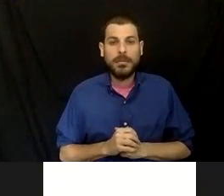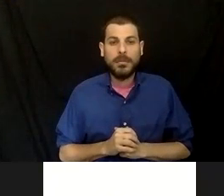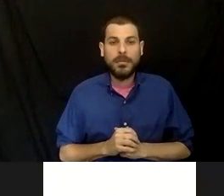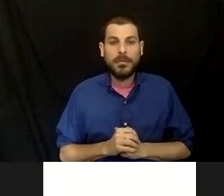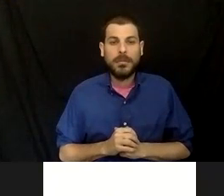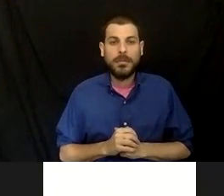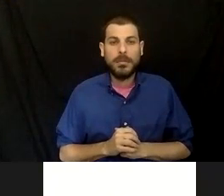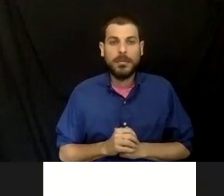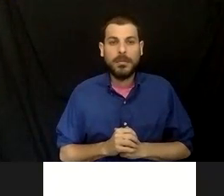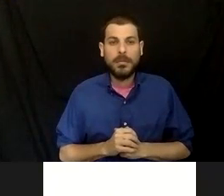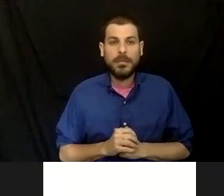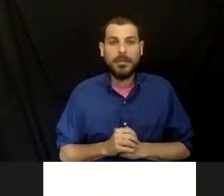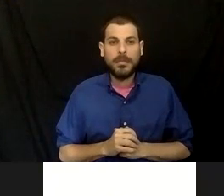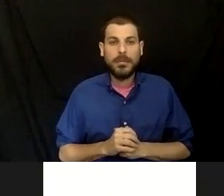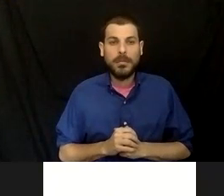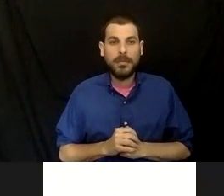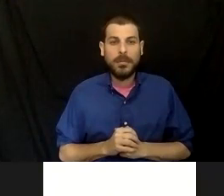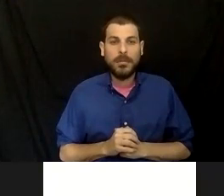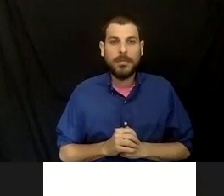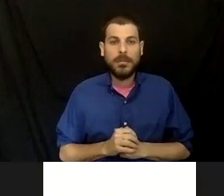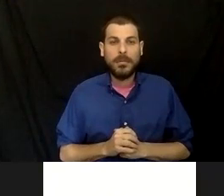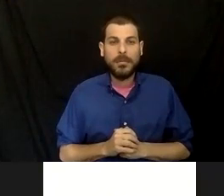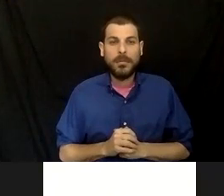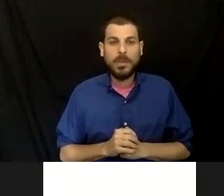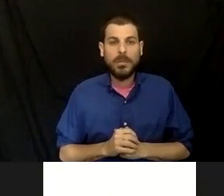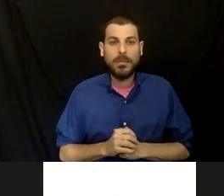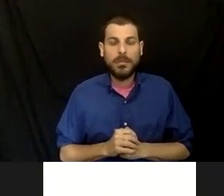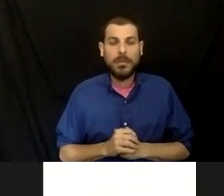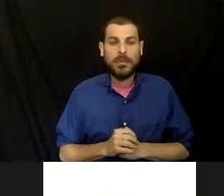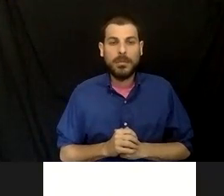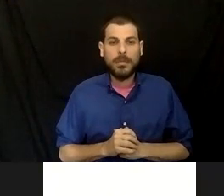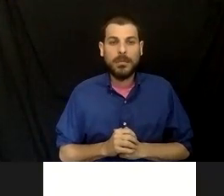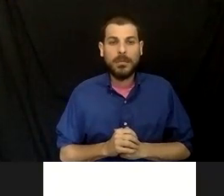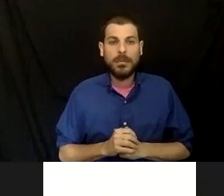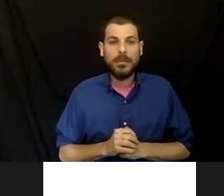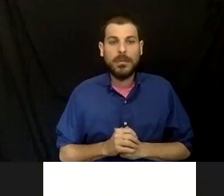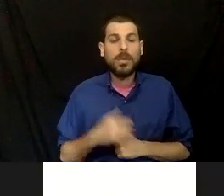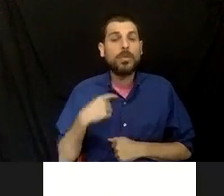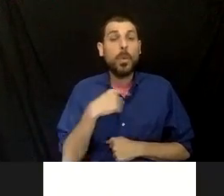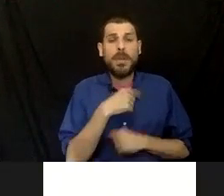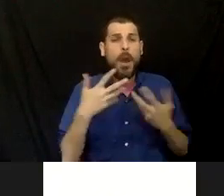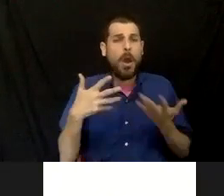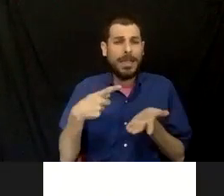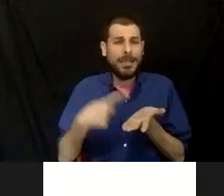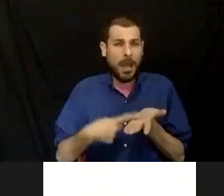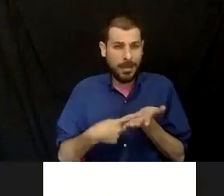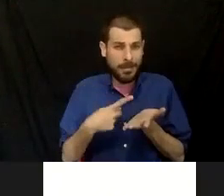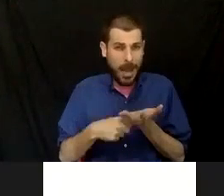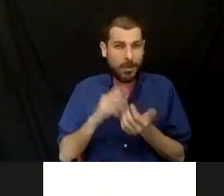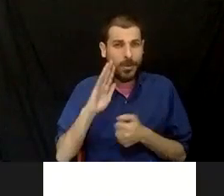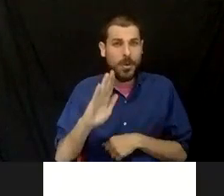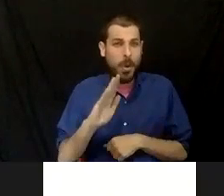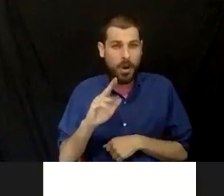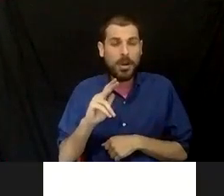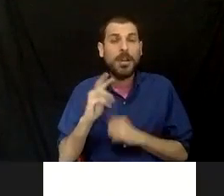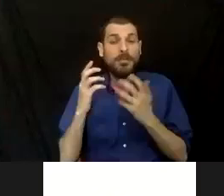let's see. So I want to talk about, we talked about how you could be eligible for this benefit if you are